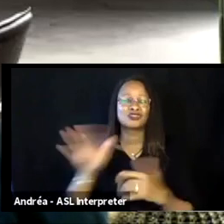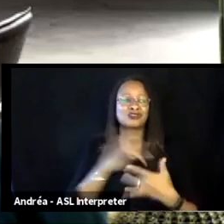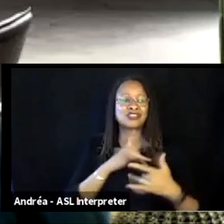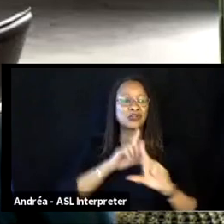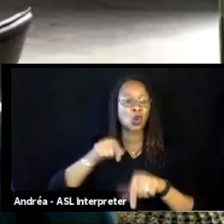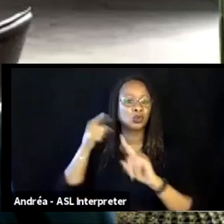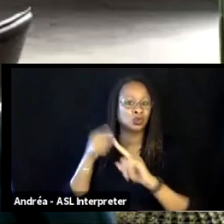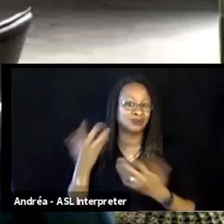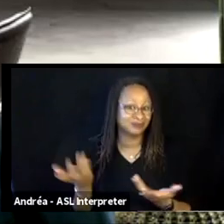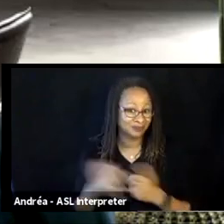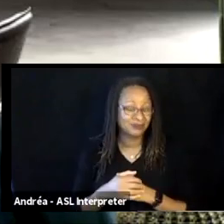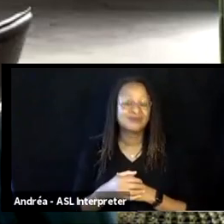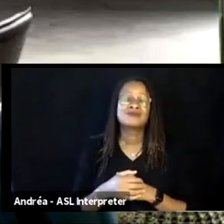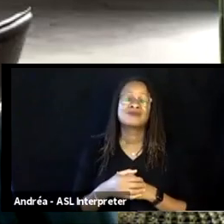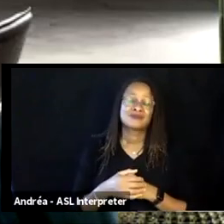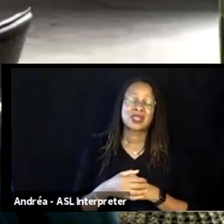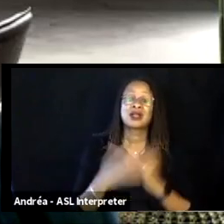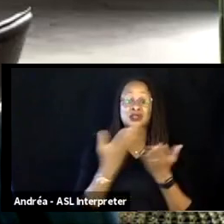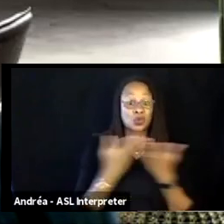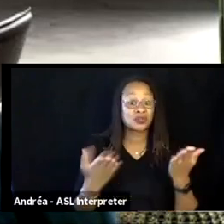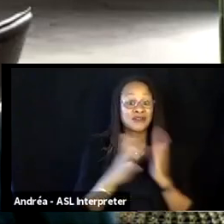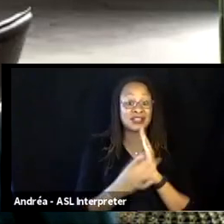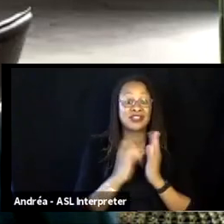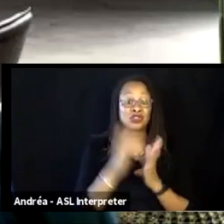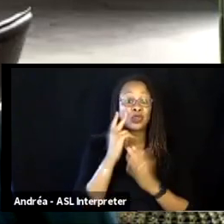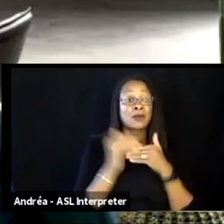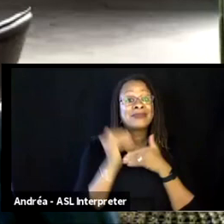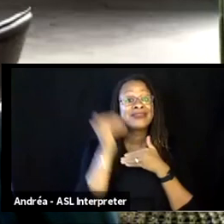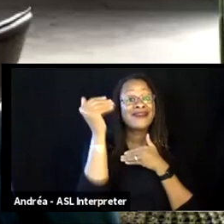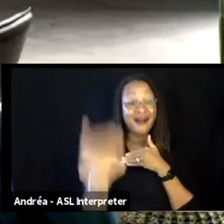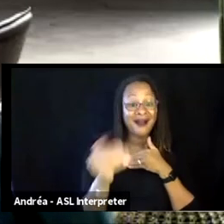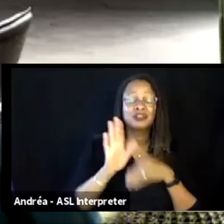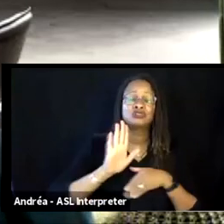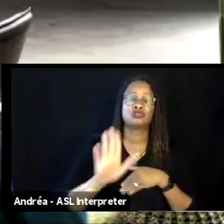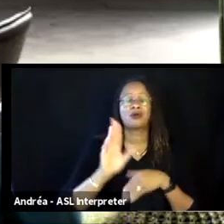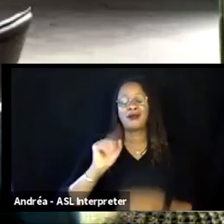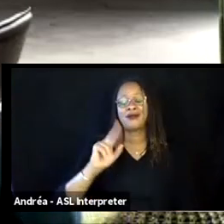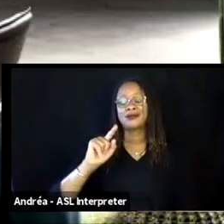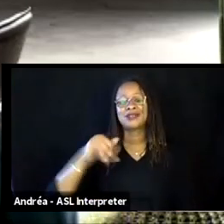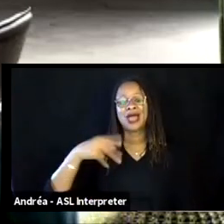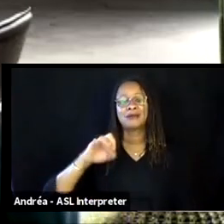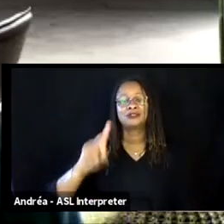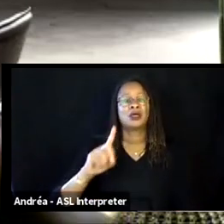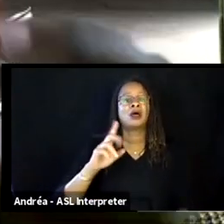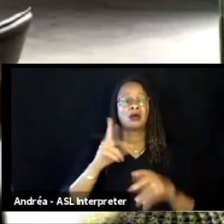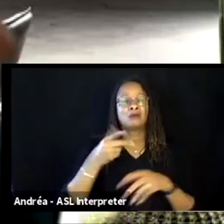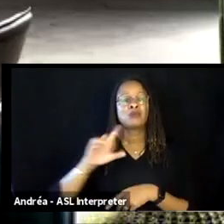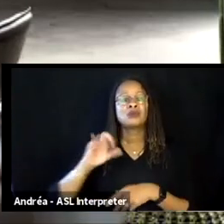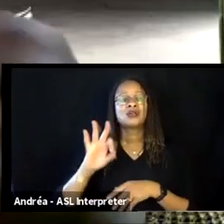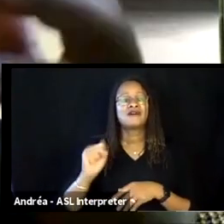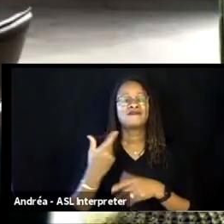go-to sources of talent. You've got to look beyond and go to untapped pools of talent. And as you go along